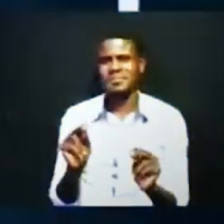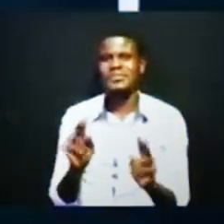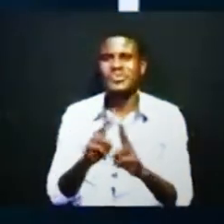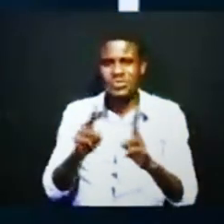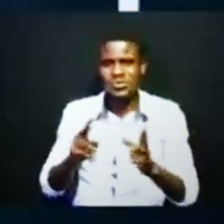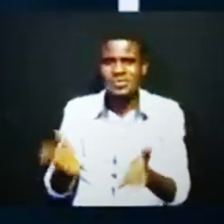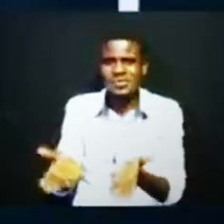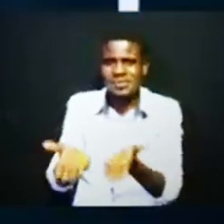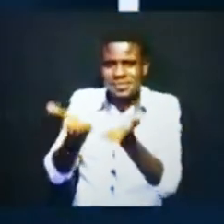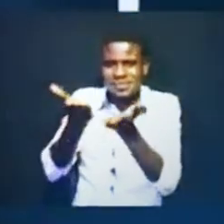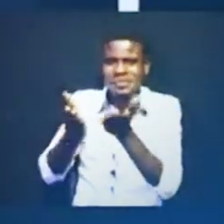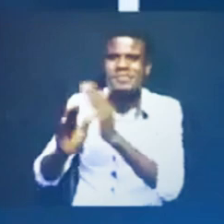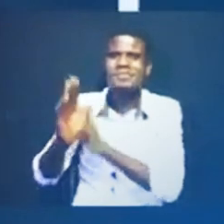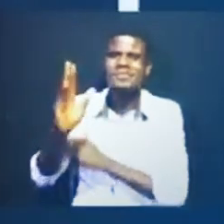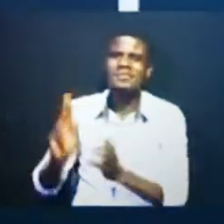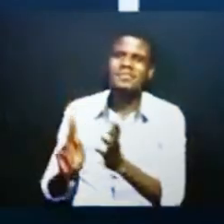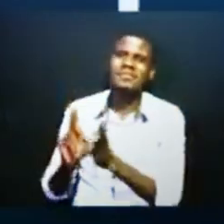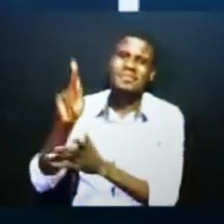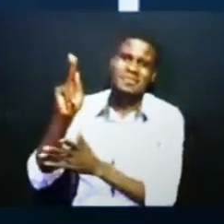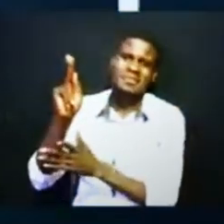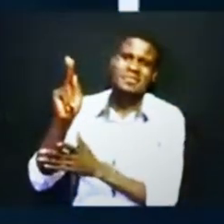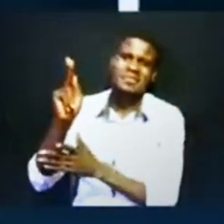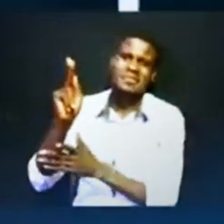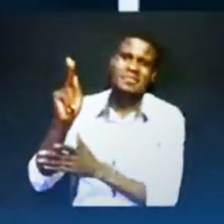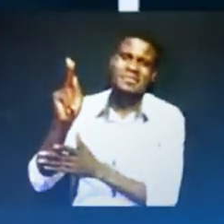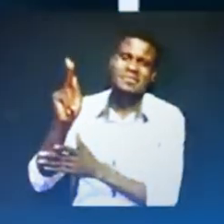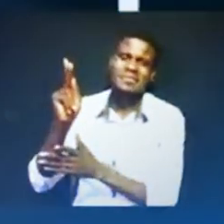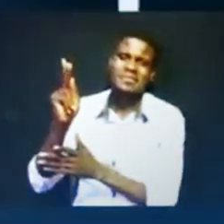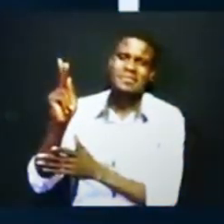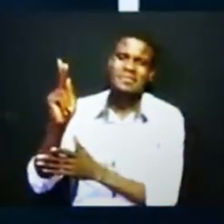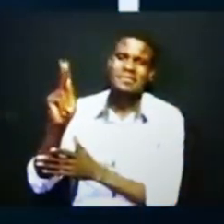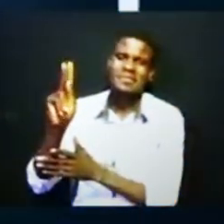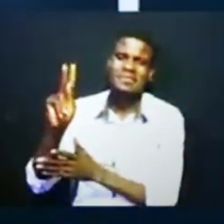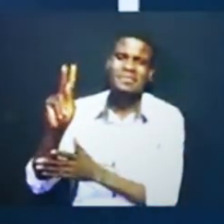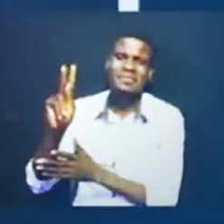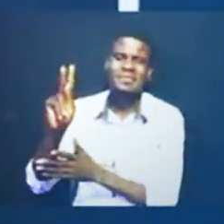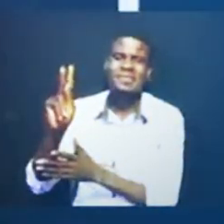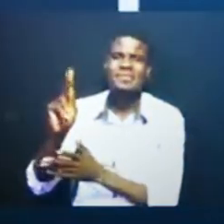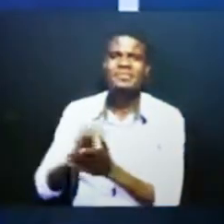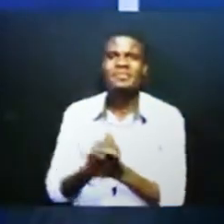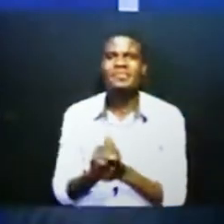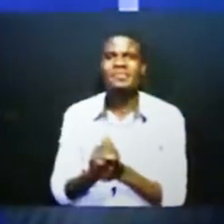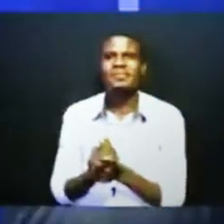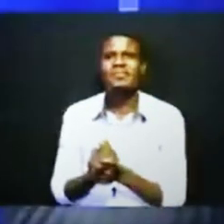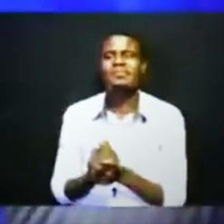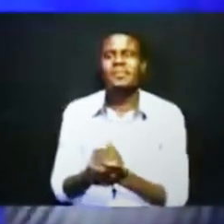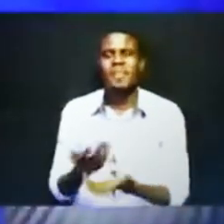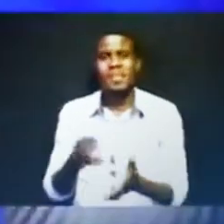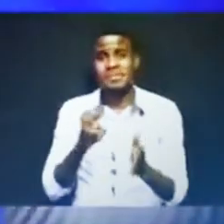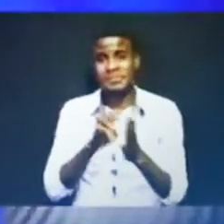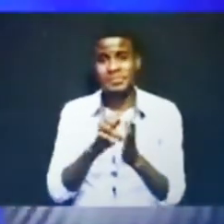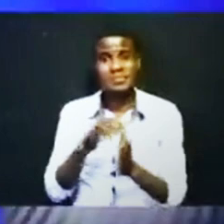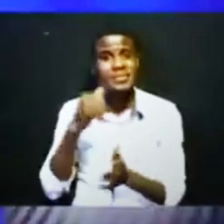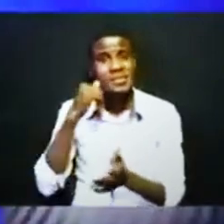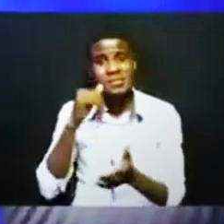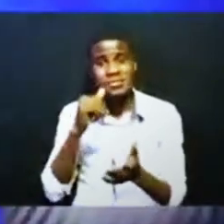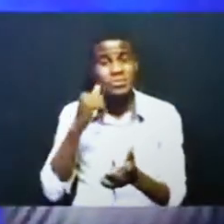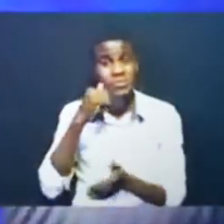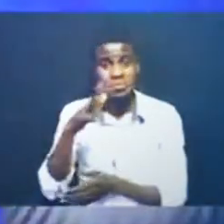So lift him up. There's this woman whose husband used to trouble her a lot.